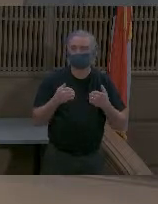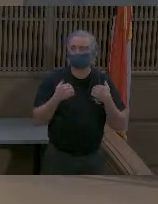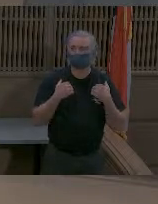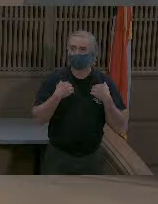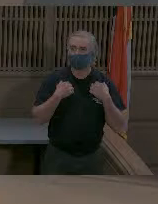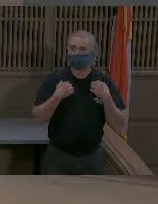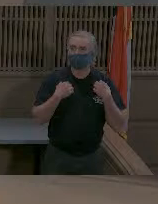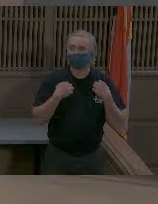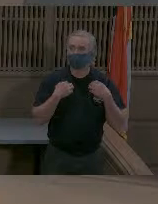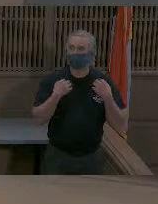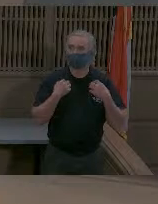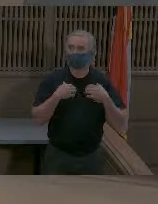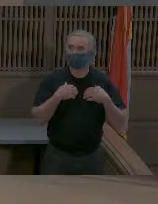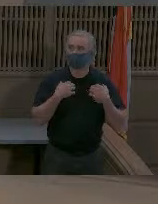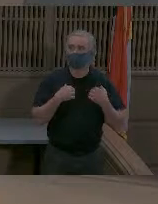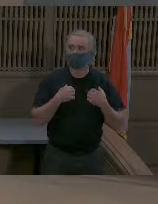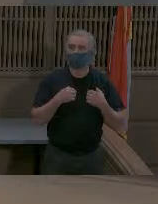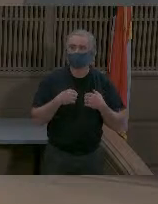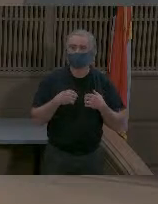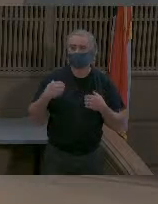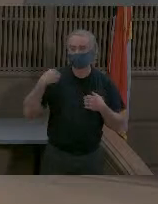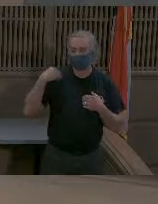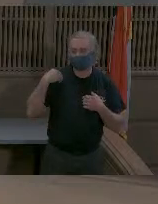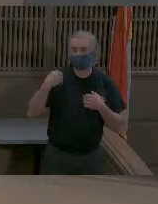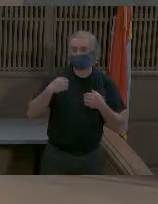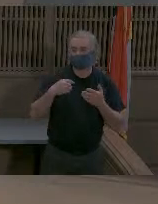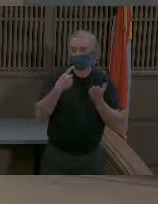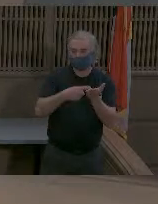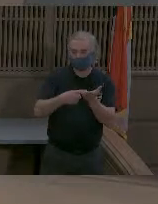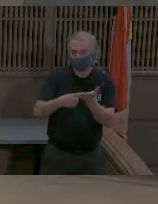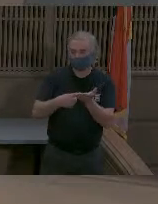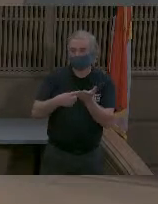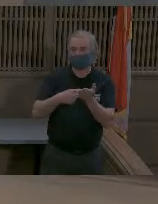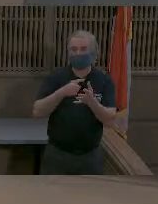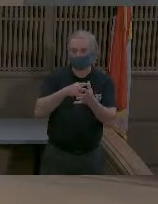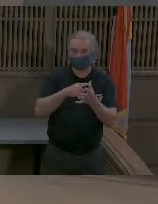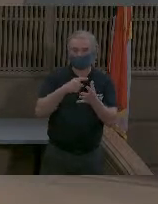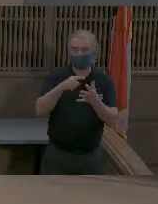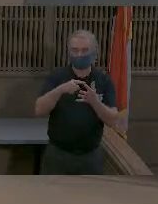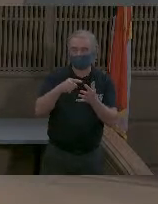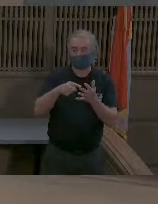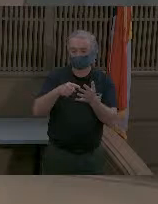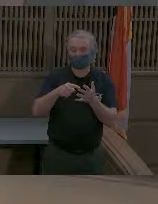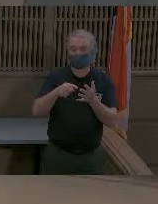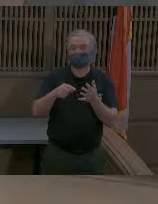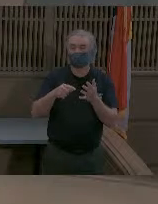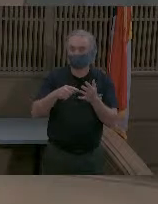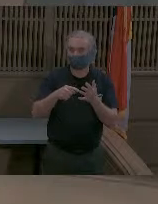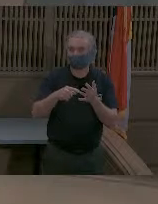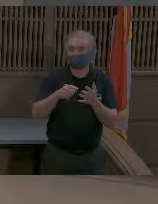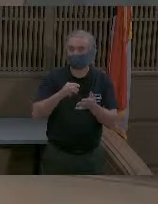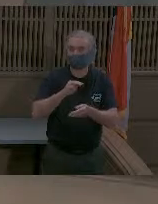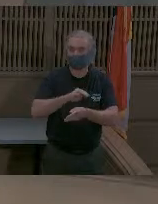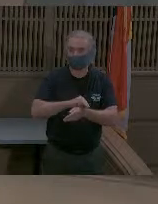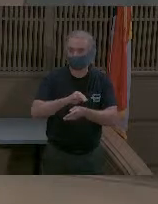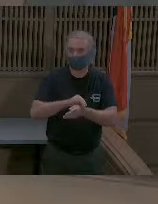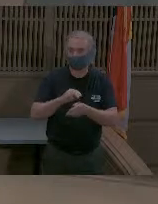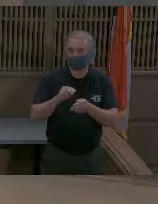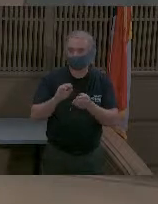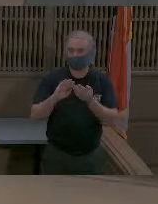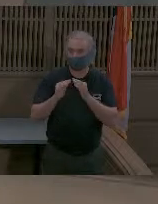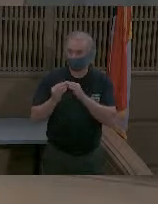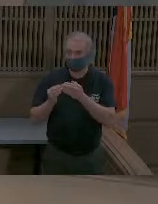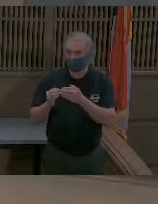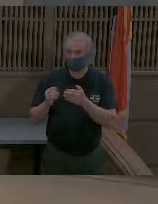comments from our elected officials. We have great partnerships from our medical community. Dr. Black has certainly been a part of that, and